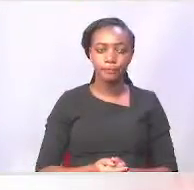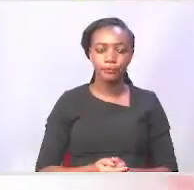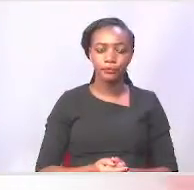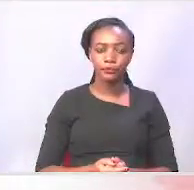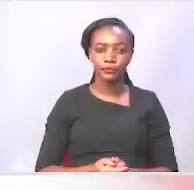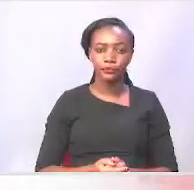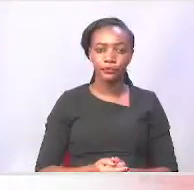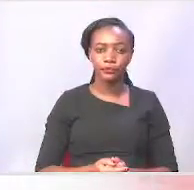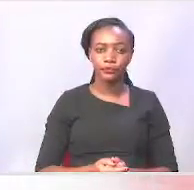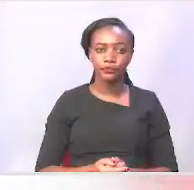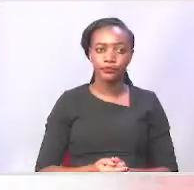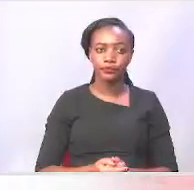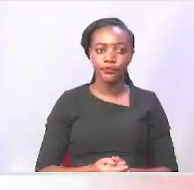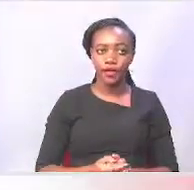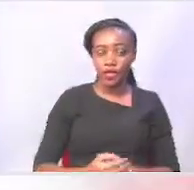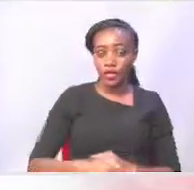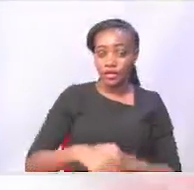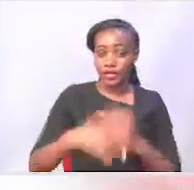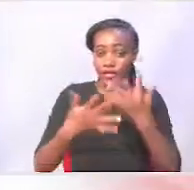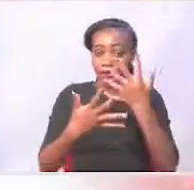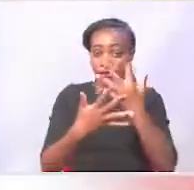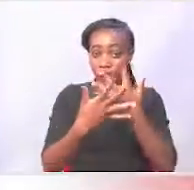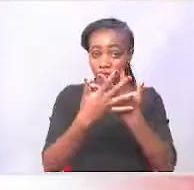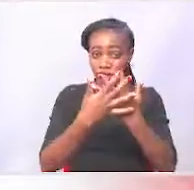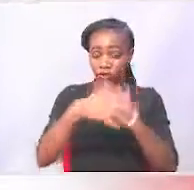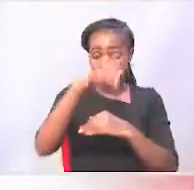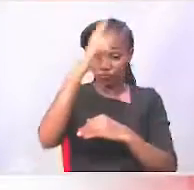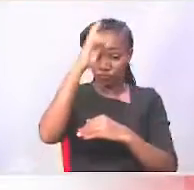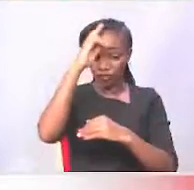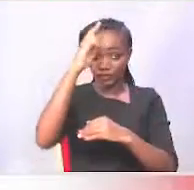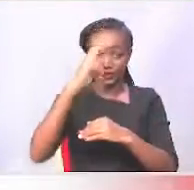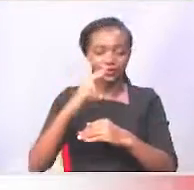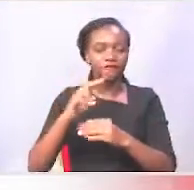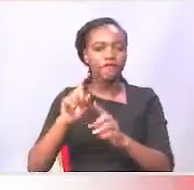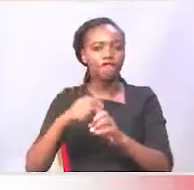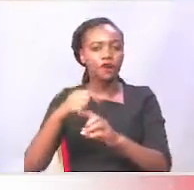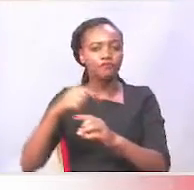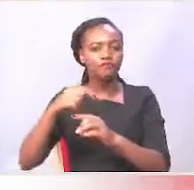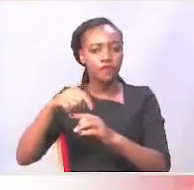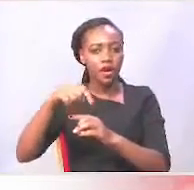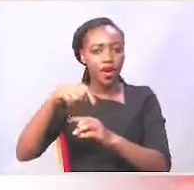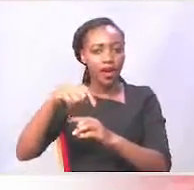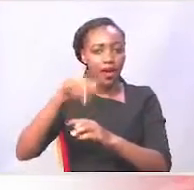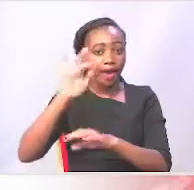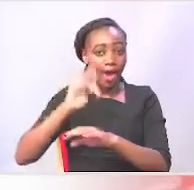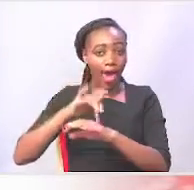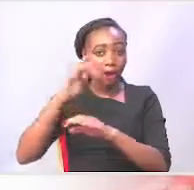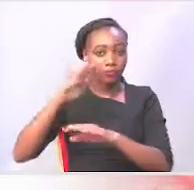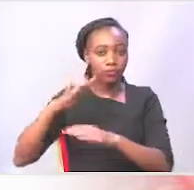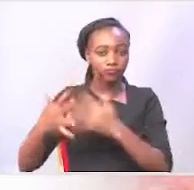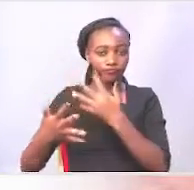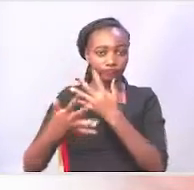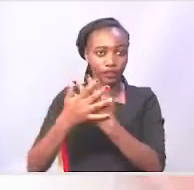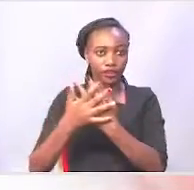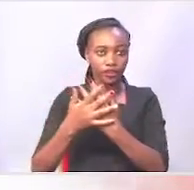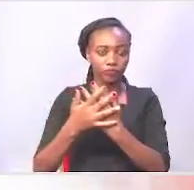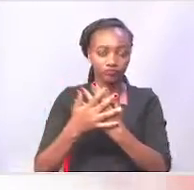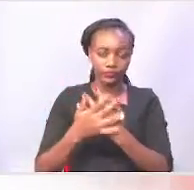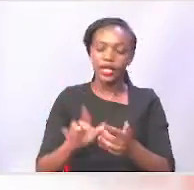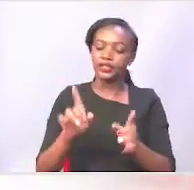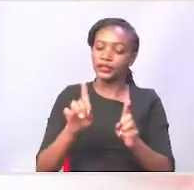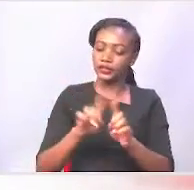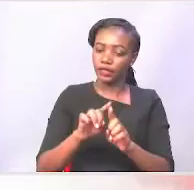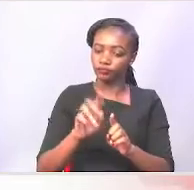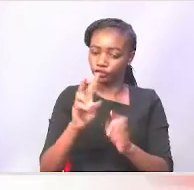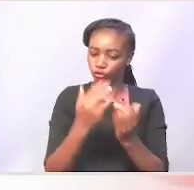details the prison wen attached to embo prison alongside his two children and the b operator breath their last just a